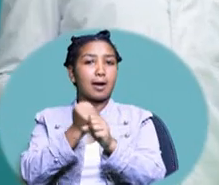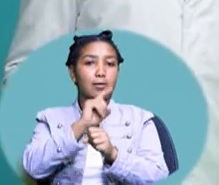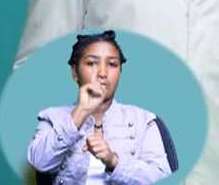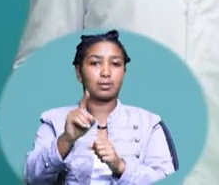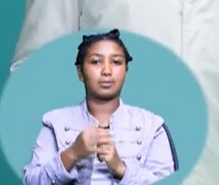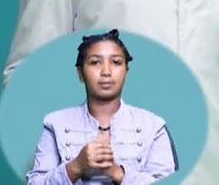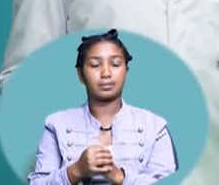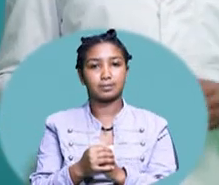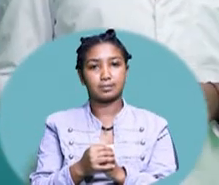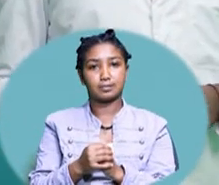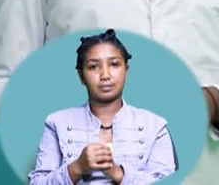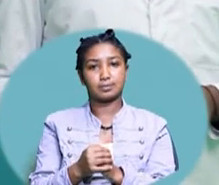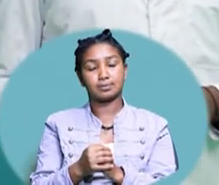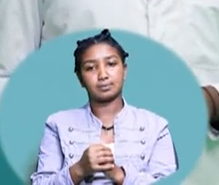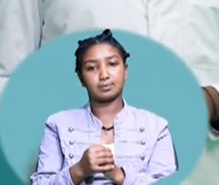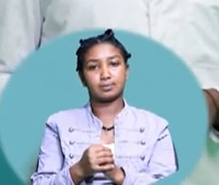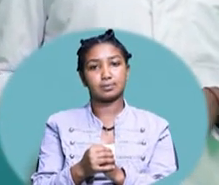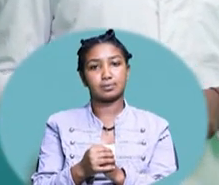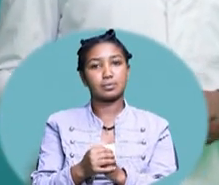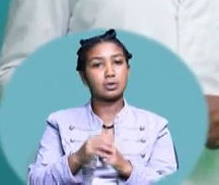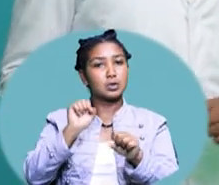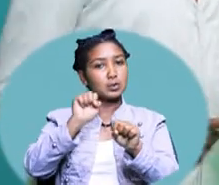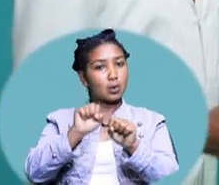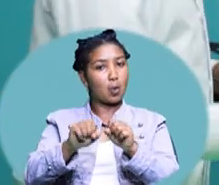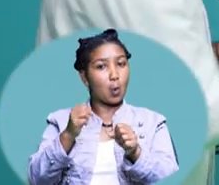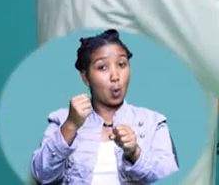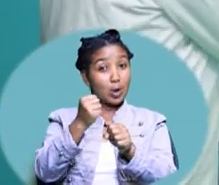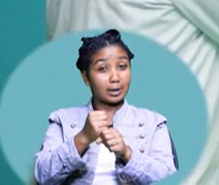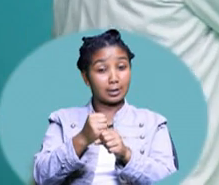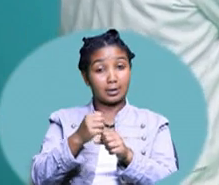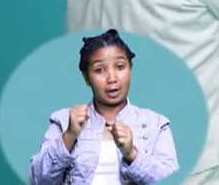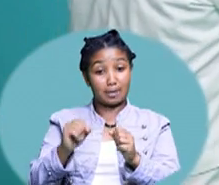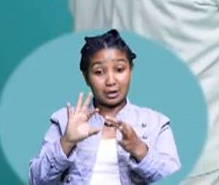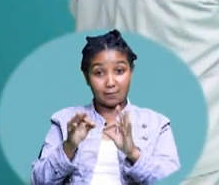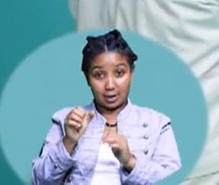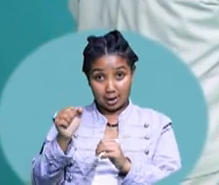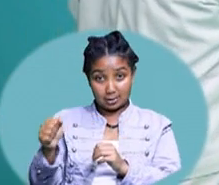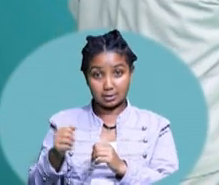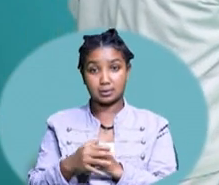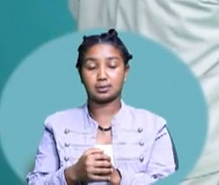to deal only about mechanical work. So, work can be defined as what?